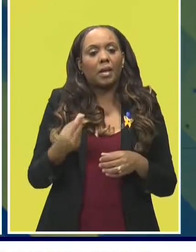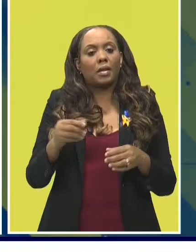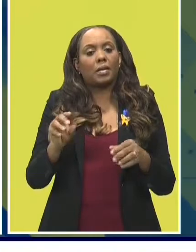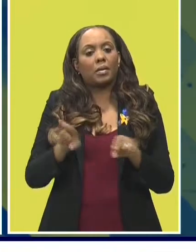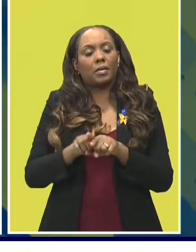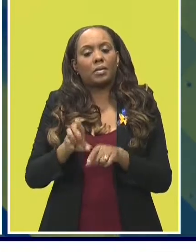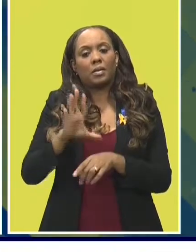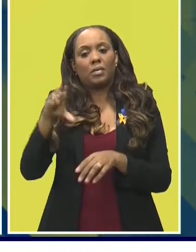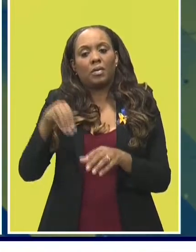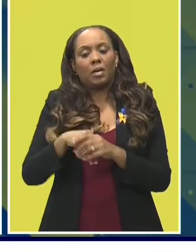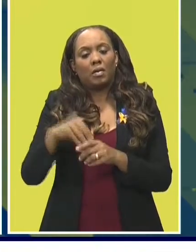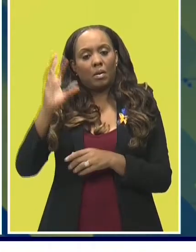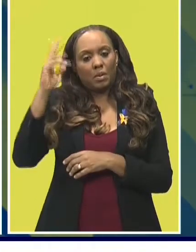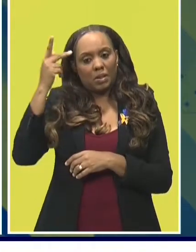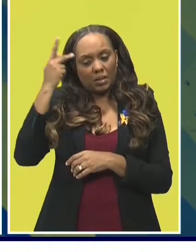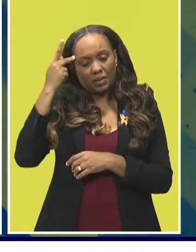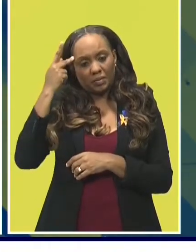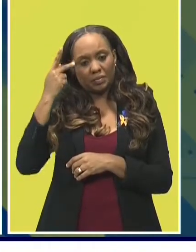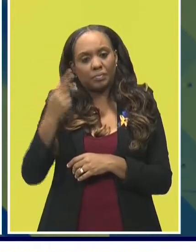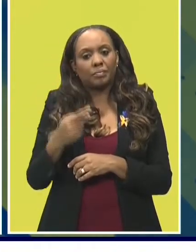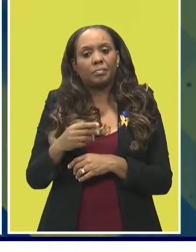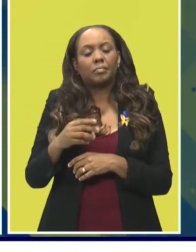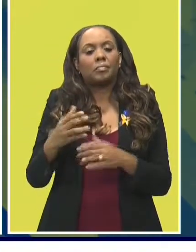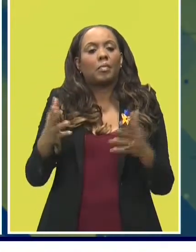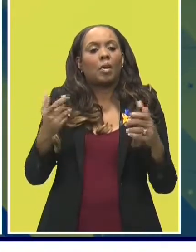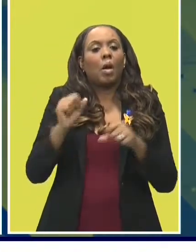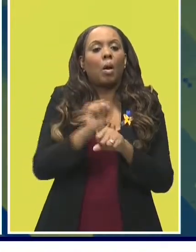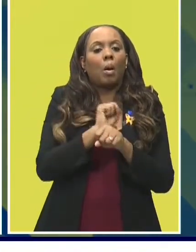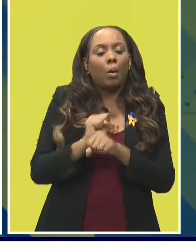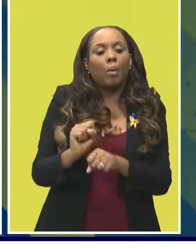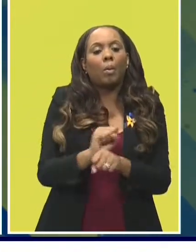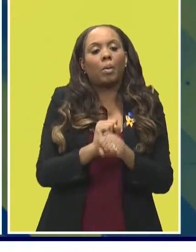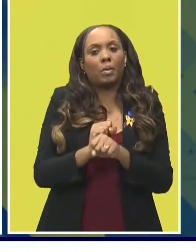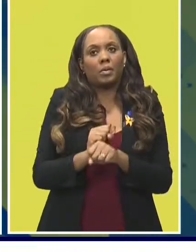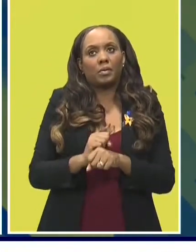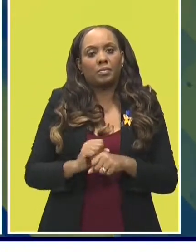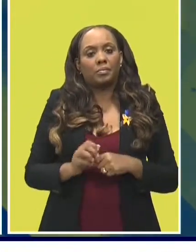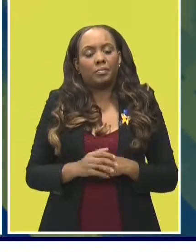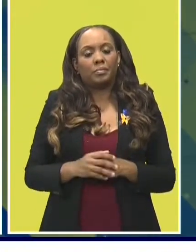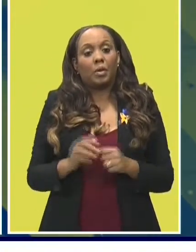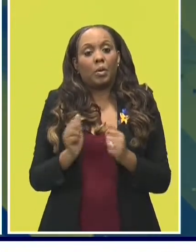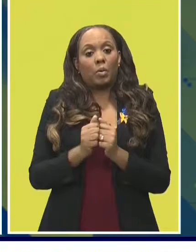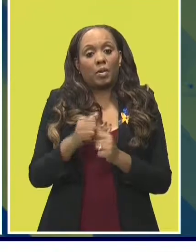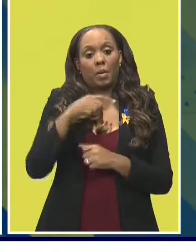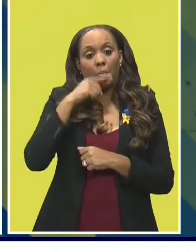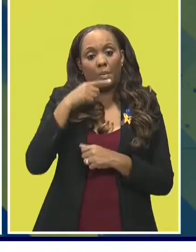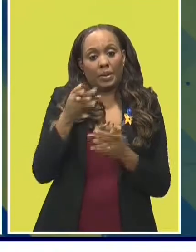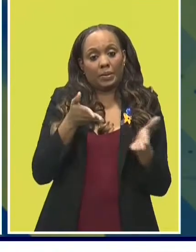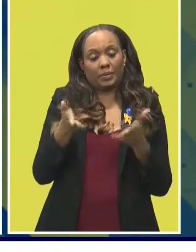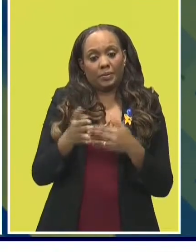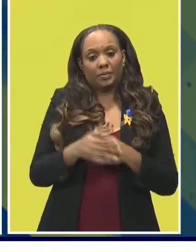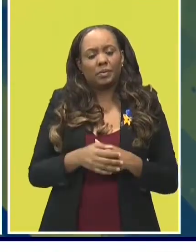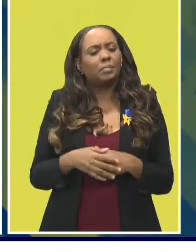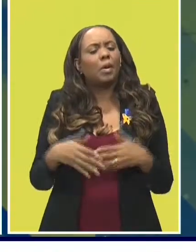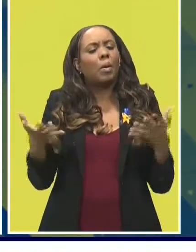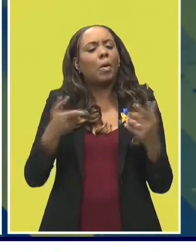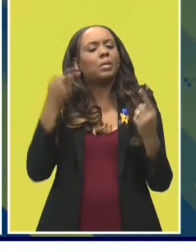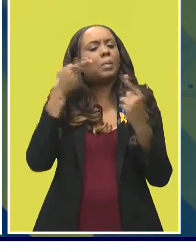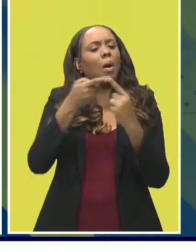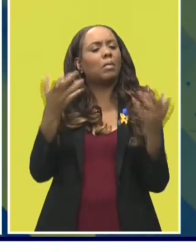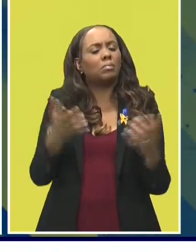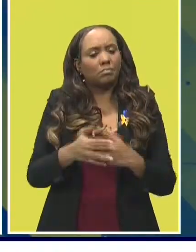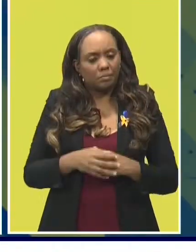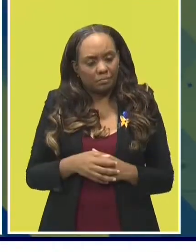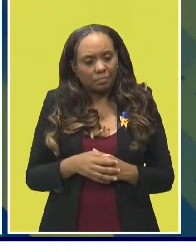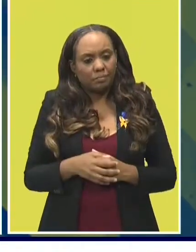political sphere who come to work with the public servants. Ms. Motley revealed what the mission of the public service must be.